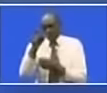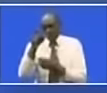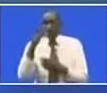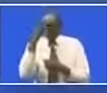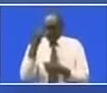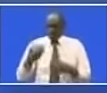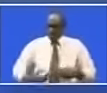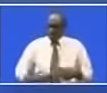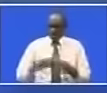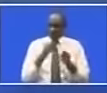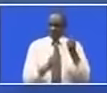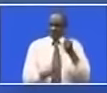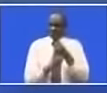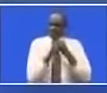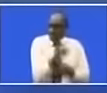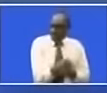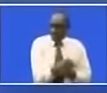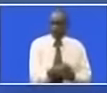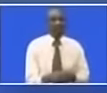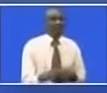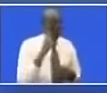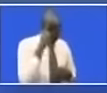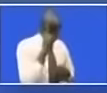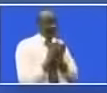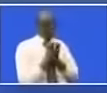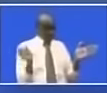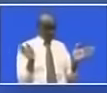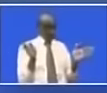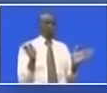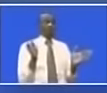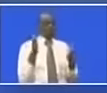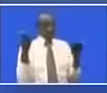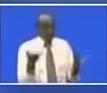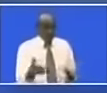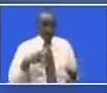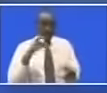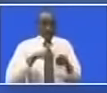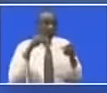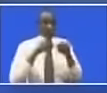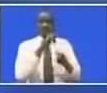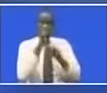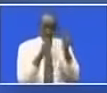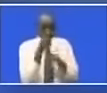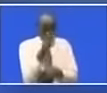favoring Magufuli? And In general terms, for the entire population that we voted, that we polled,